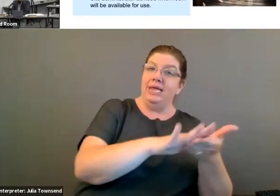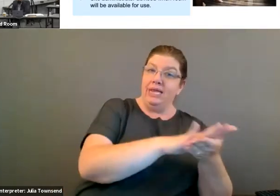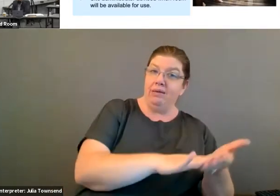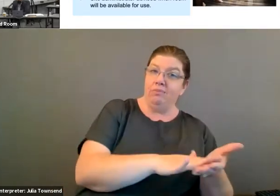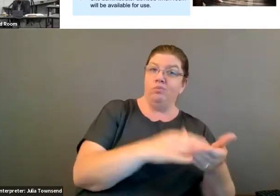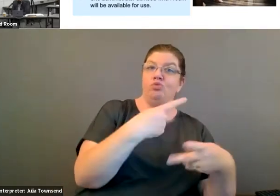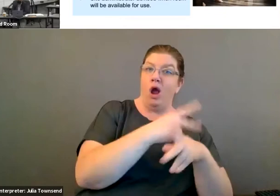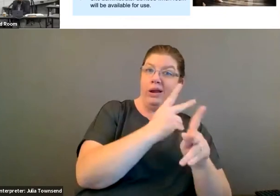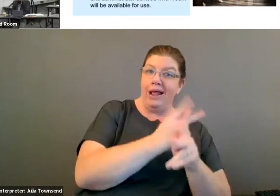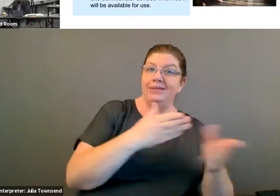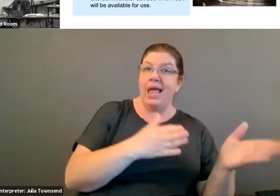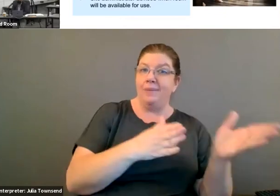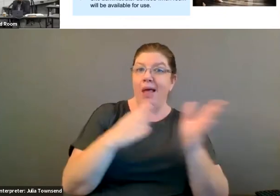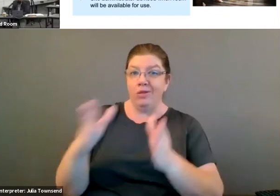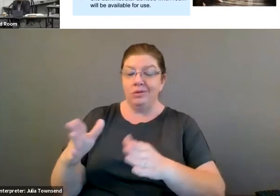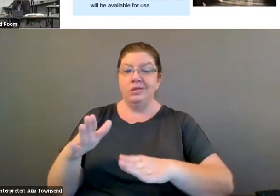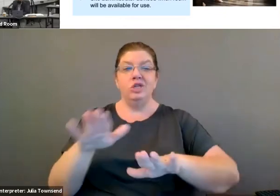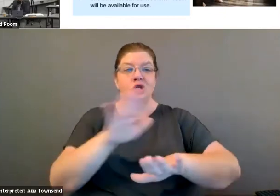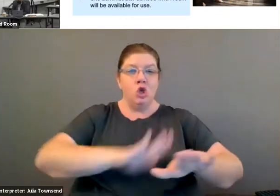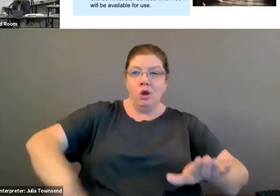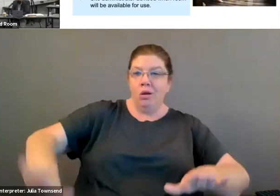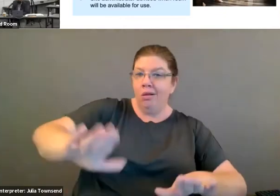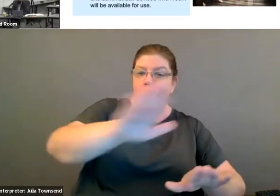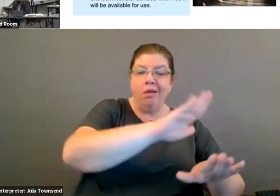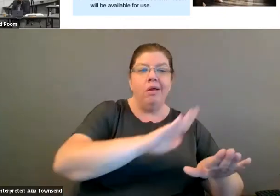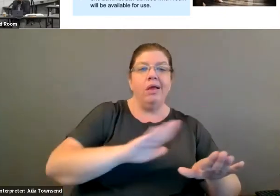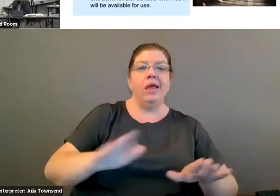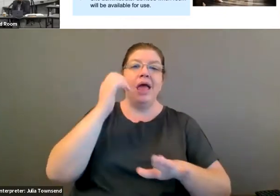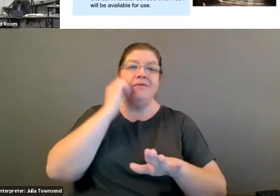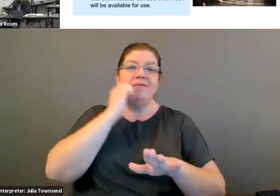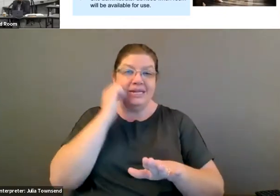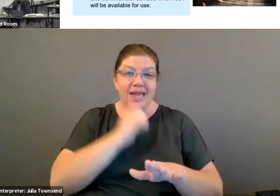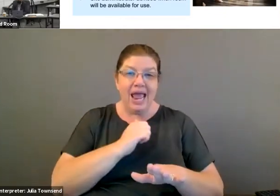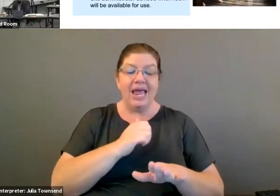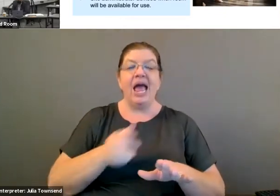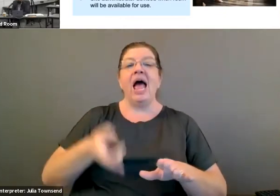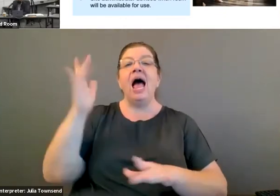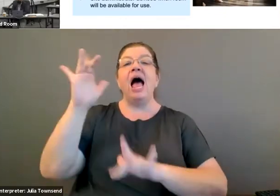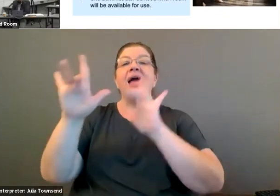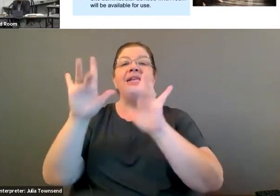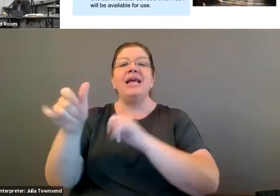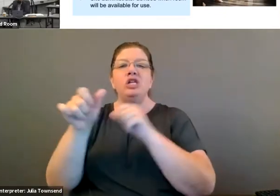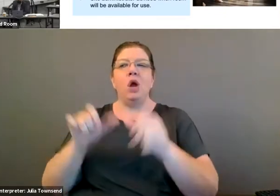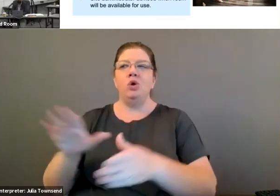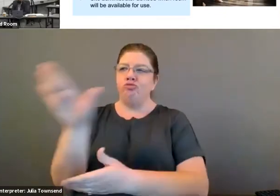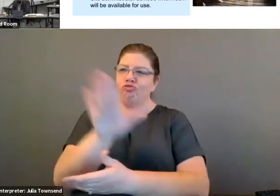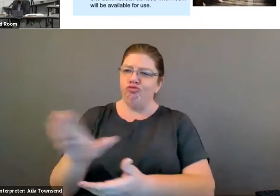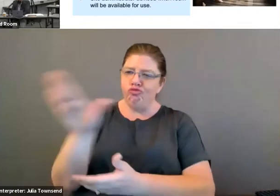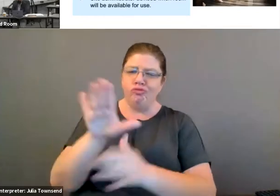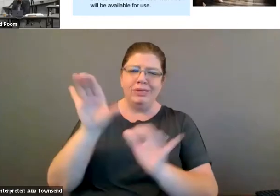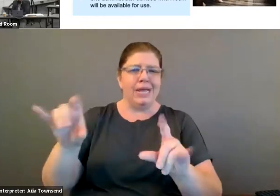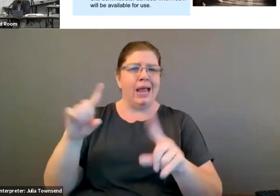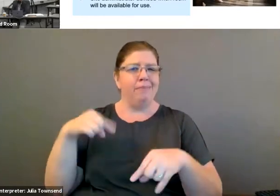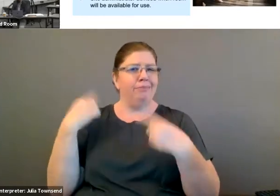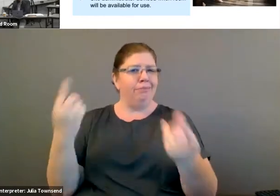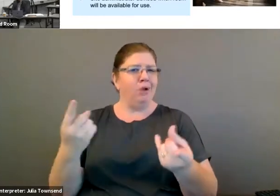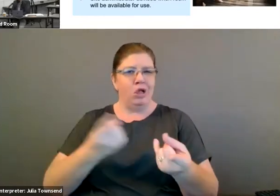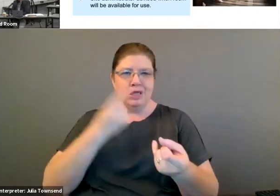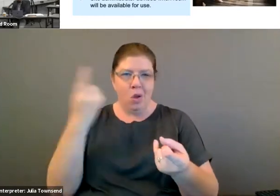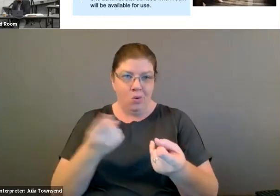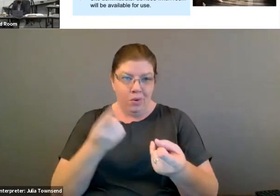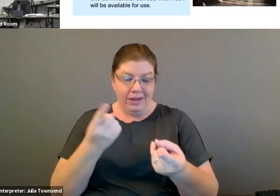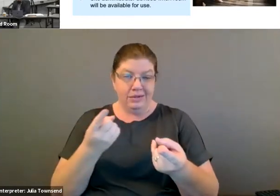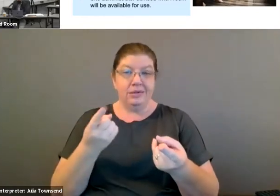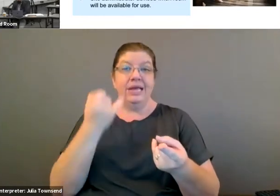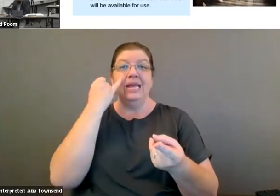methods, wiping down surfaces daily and hitting those high touch areas like we always had. In the case of the instance of